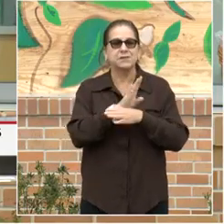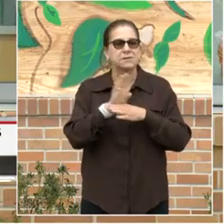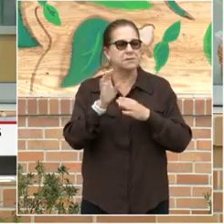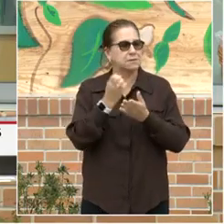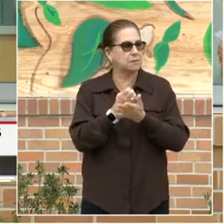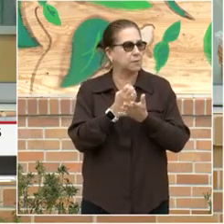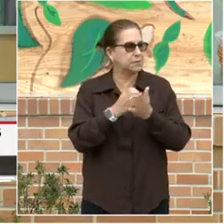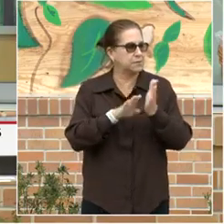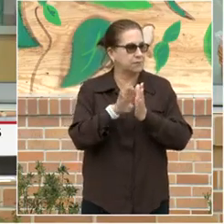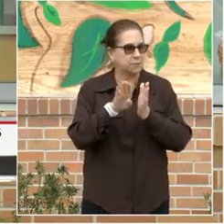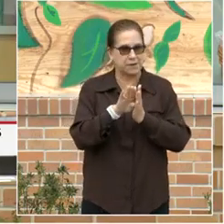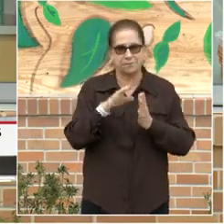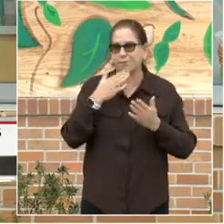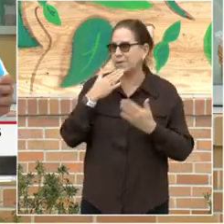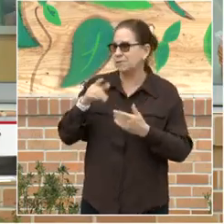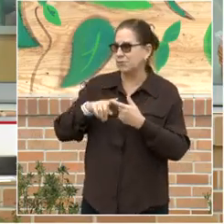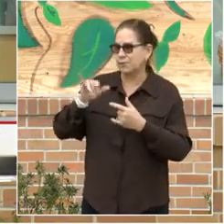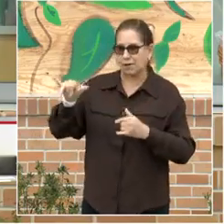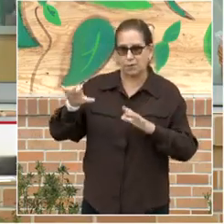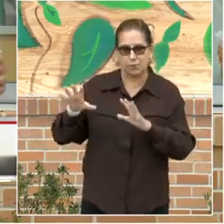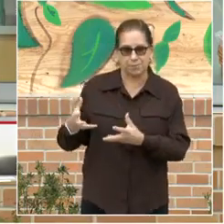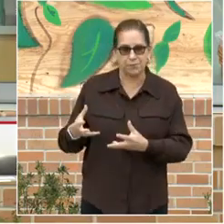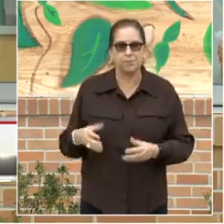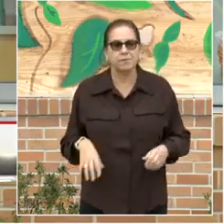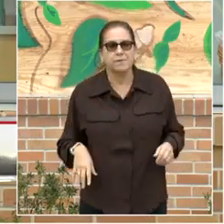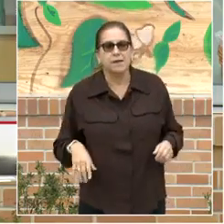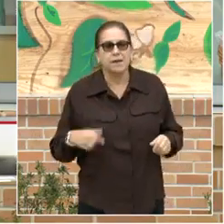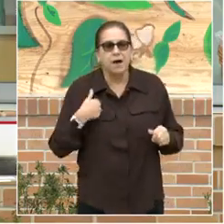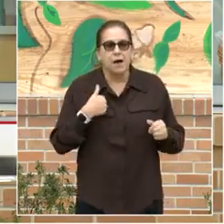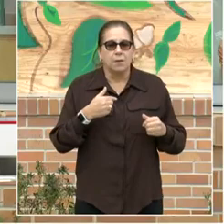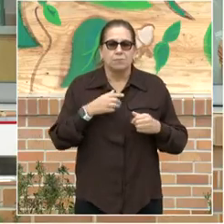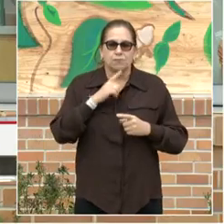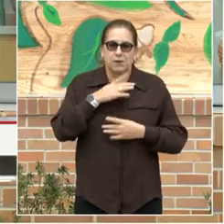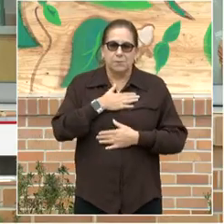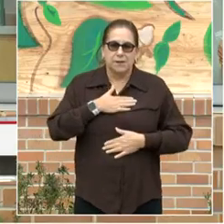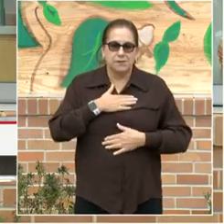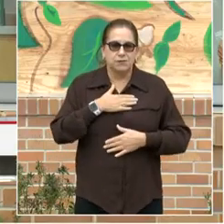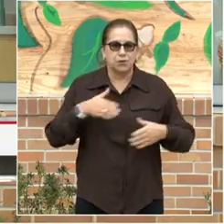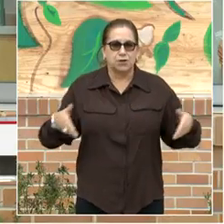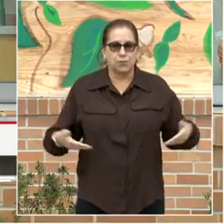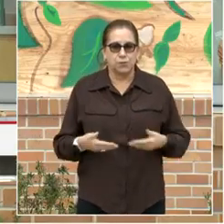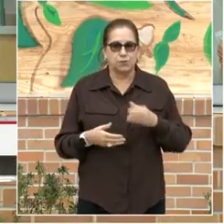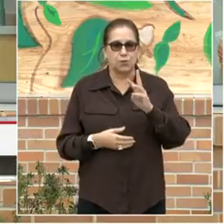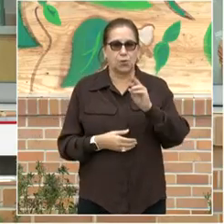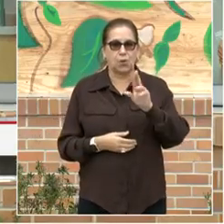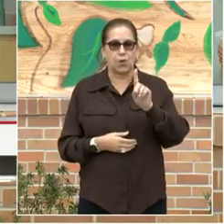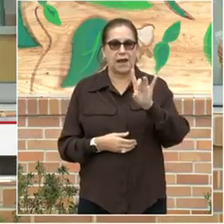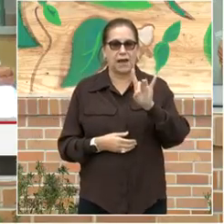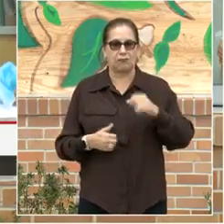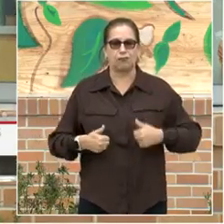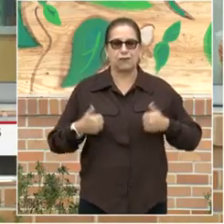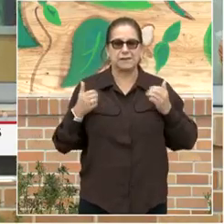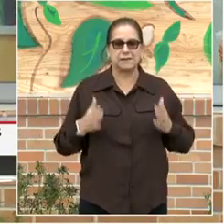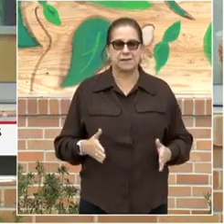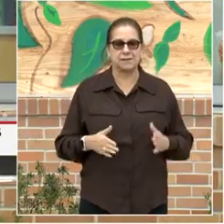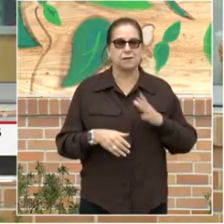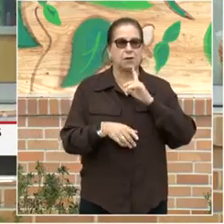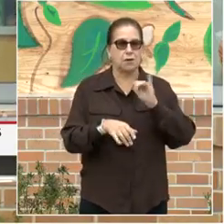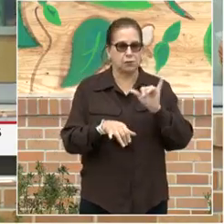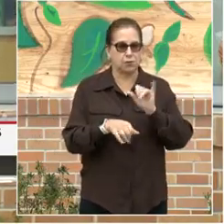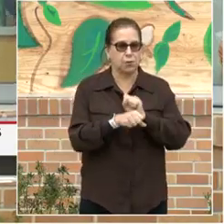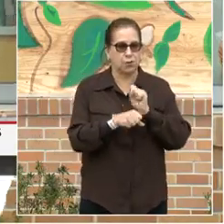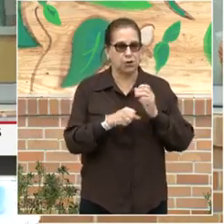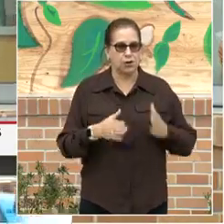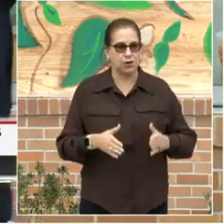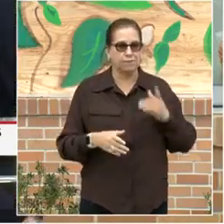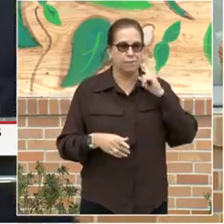Ward 8. It's my pleasure to introduce a Ward 8 resident and employee of Good Food Markets, Chandela Blakeney.